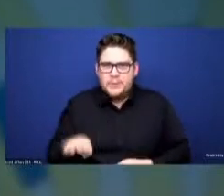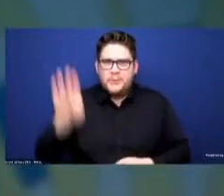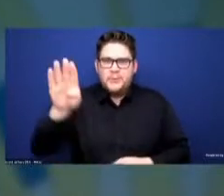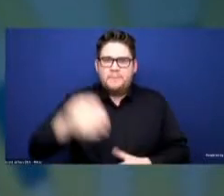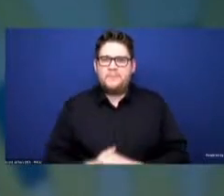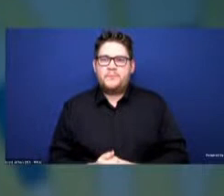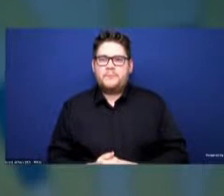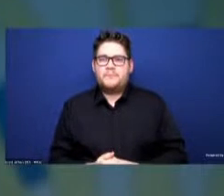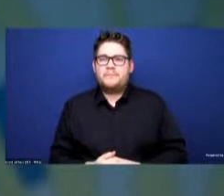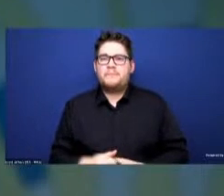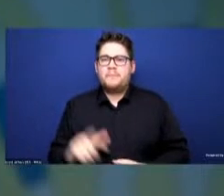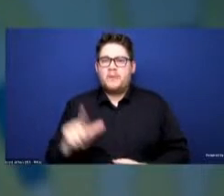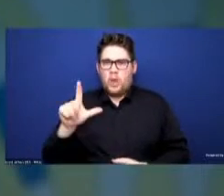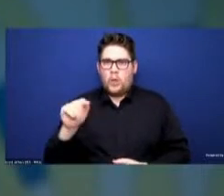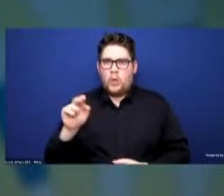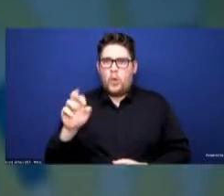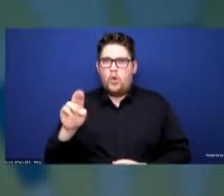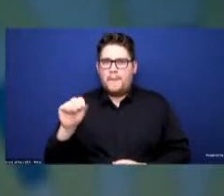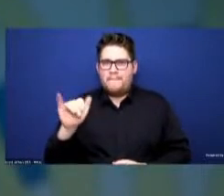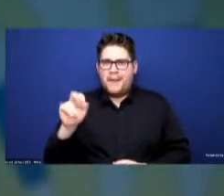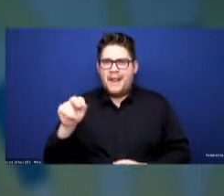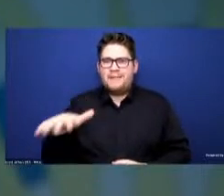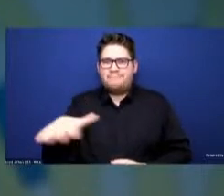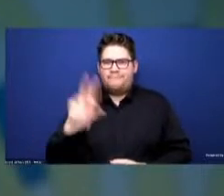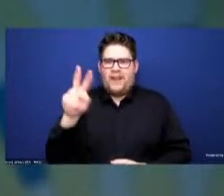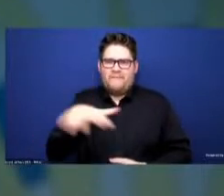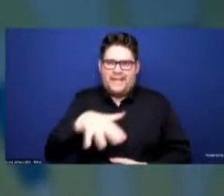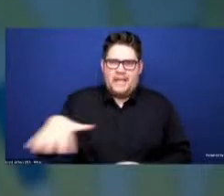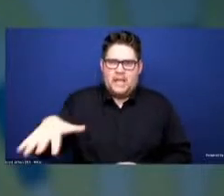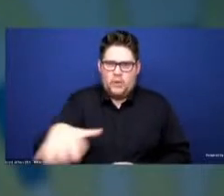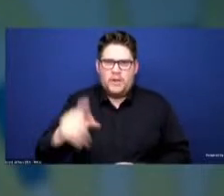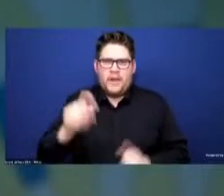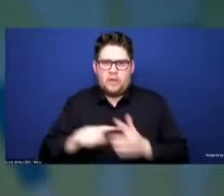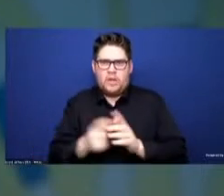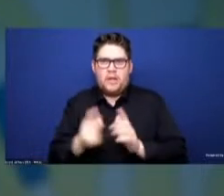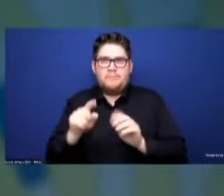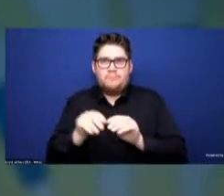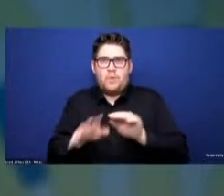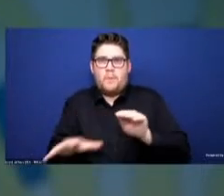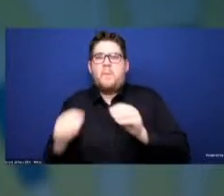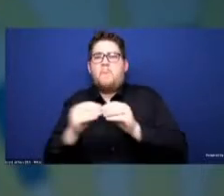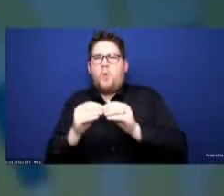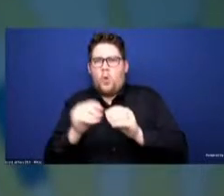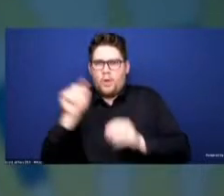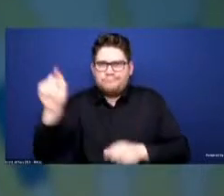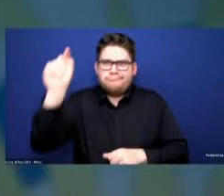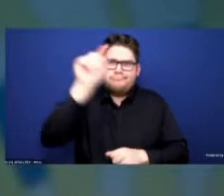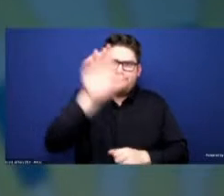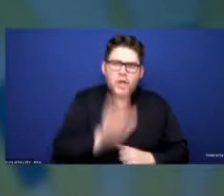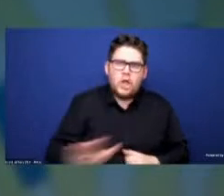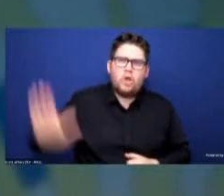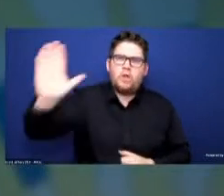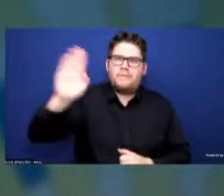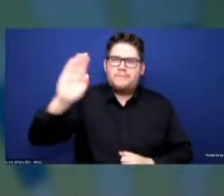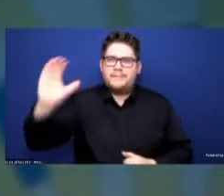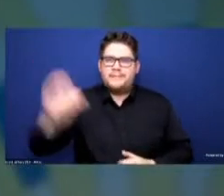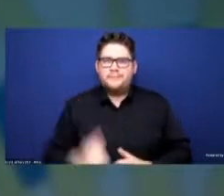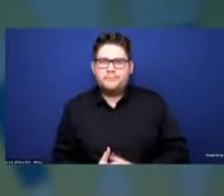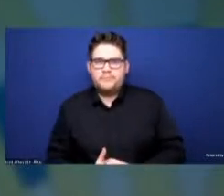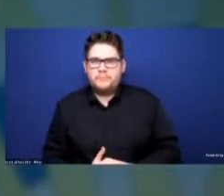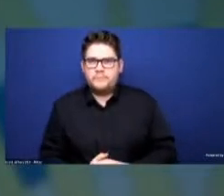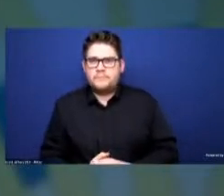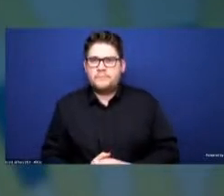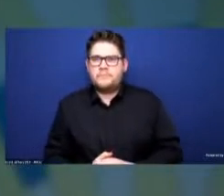When we look at our daily case rates by health authority, we can see that that things are really driven by Fraser Health and Vancouver